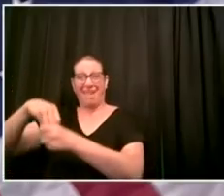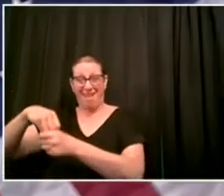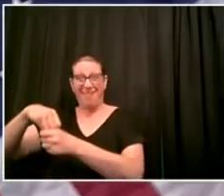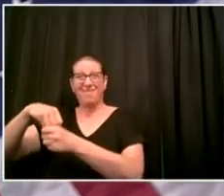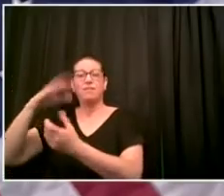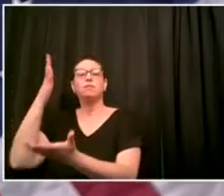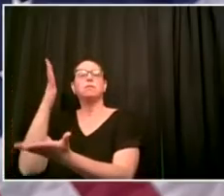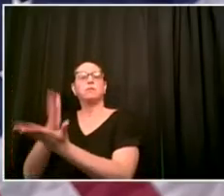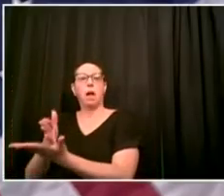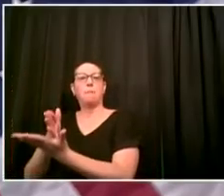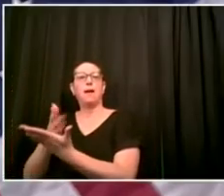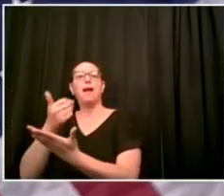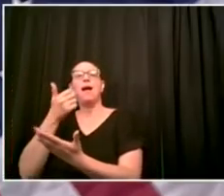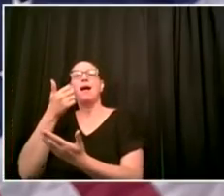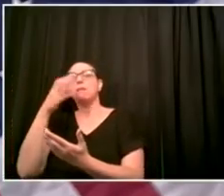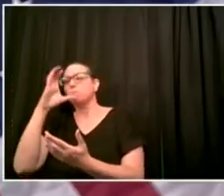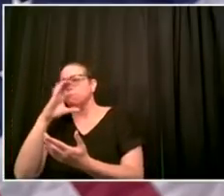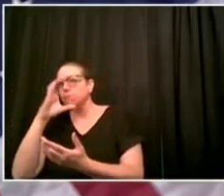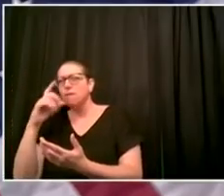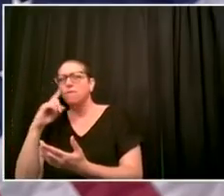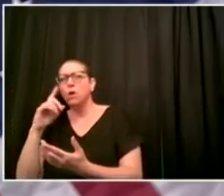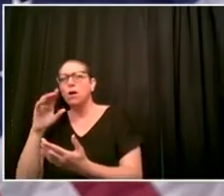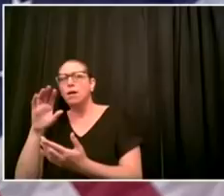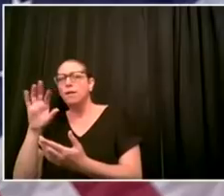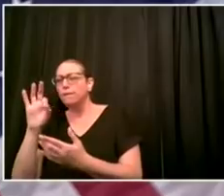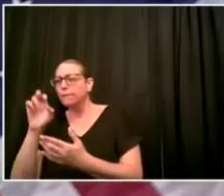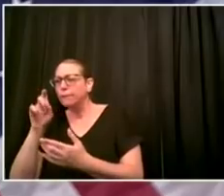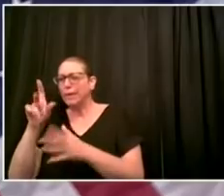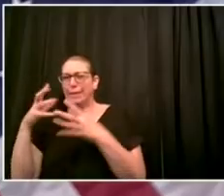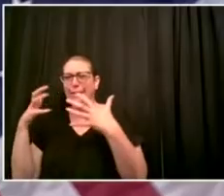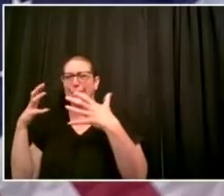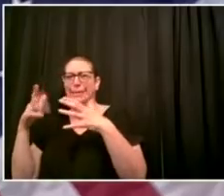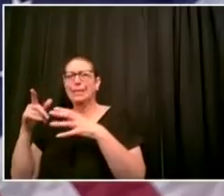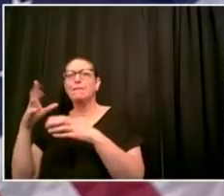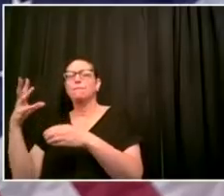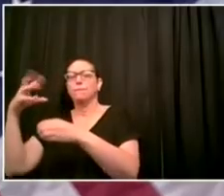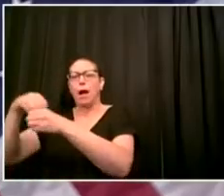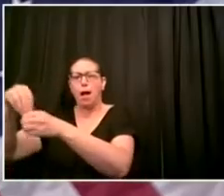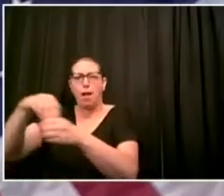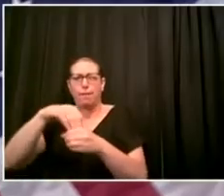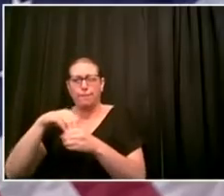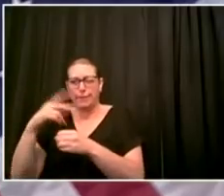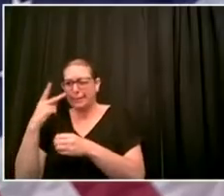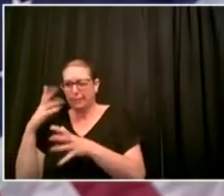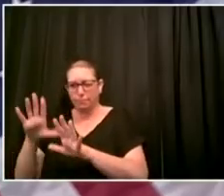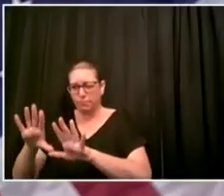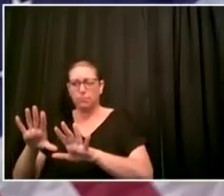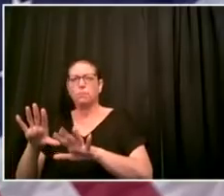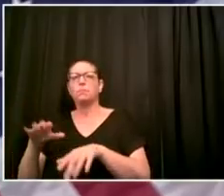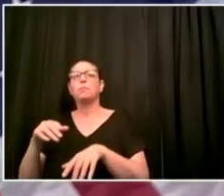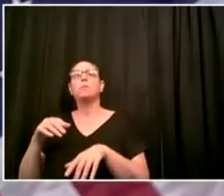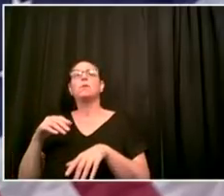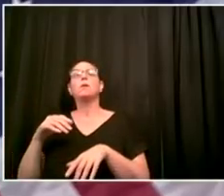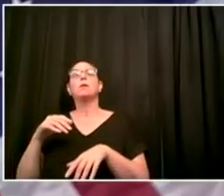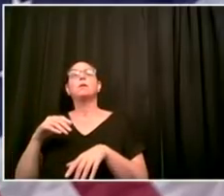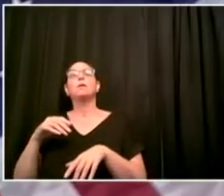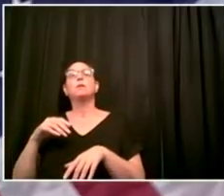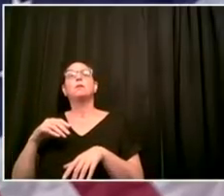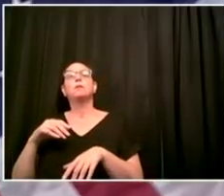taken by an outside group, I want to just be mindful that I'll keep my comments brief. But look, we do believe in